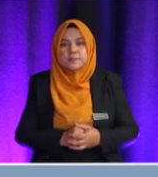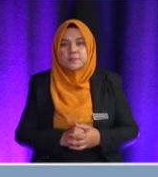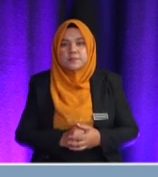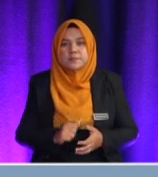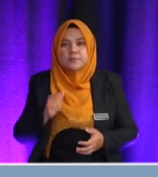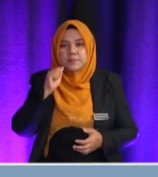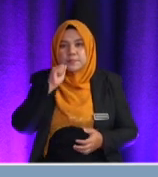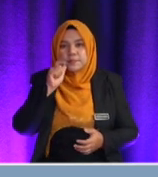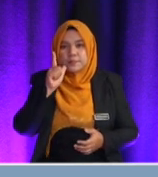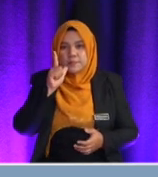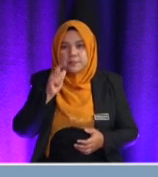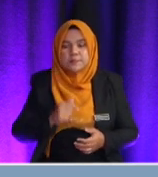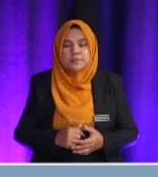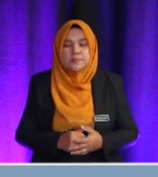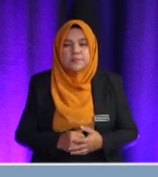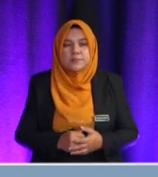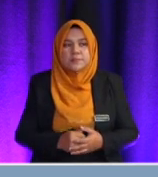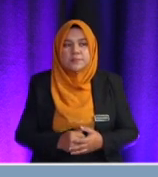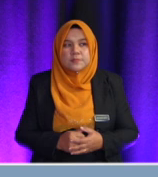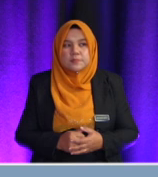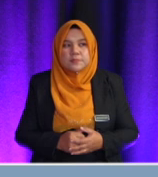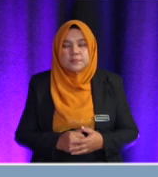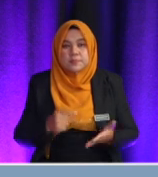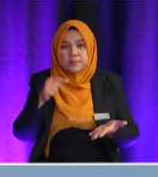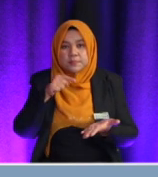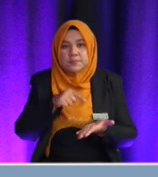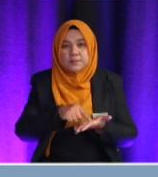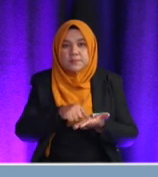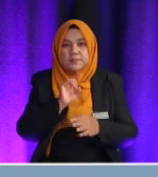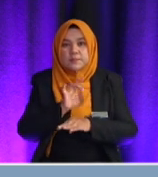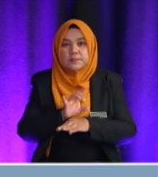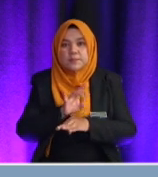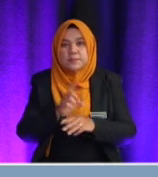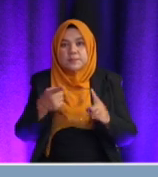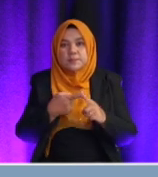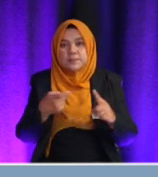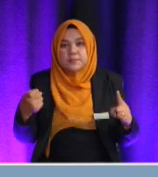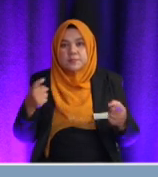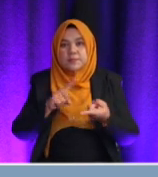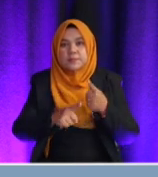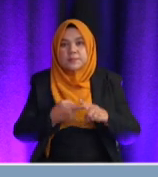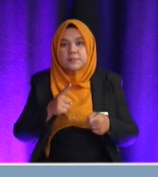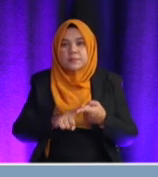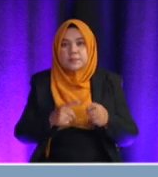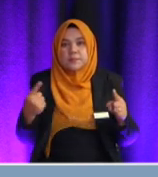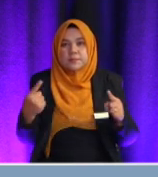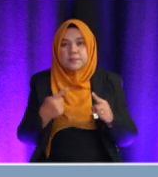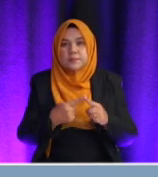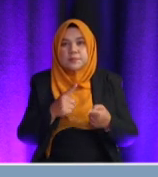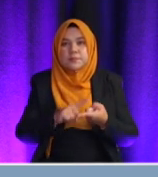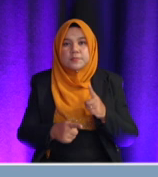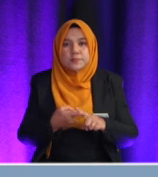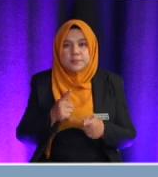Asila. Okay, Asila, listen carefully. This is an advice from a friend to a friend. Okay,